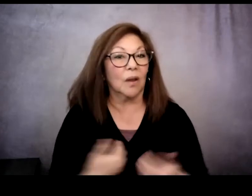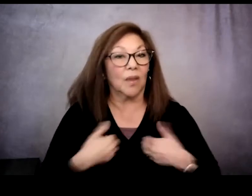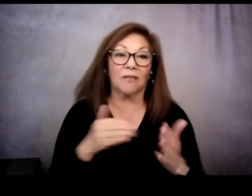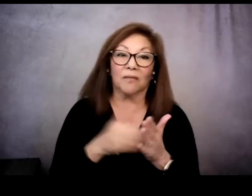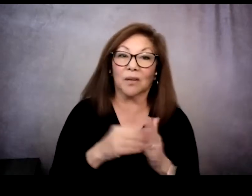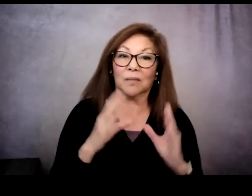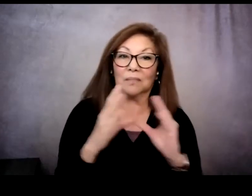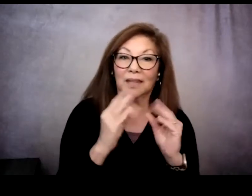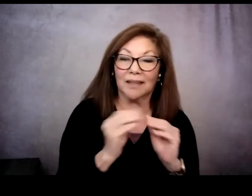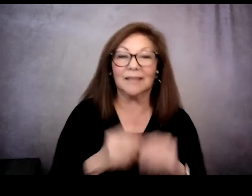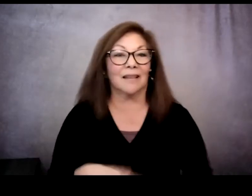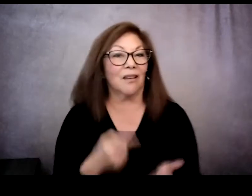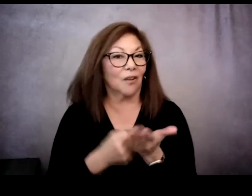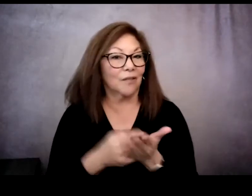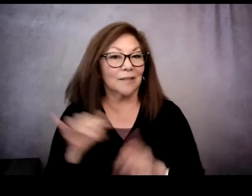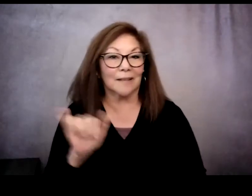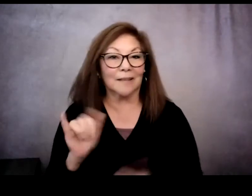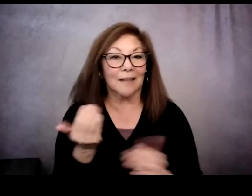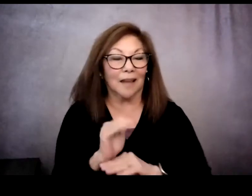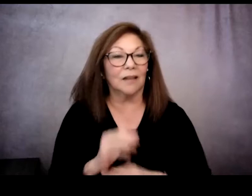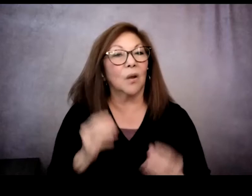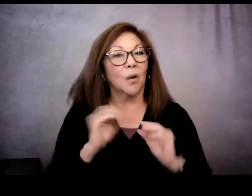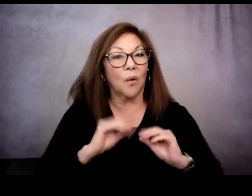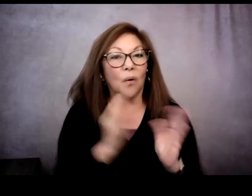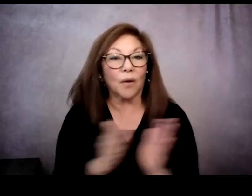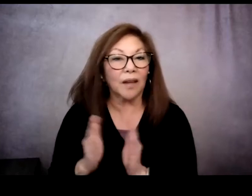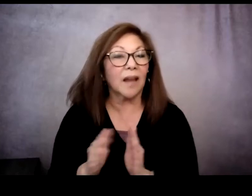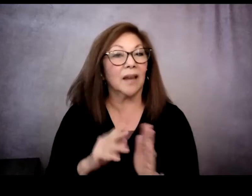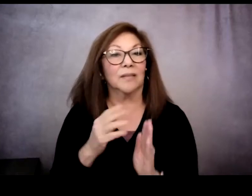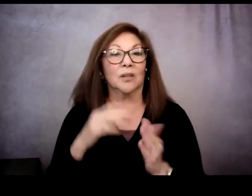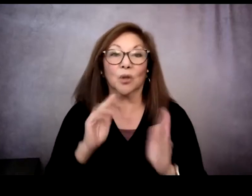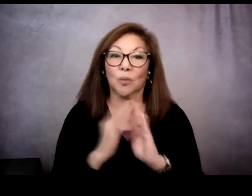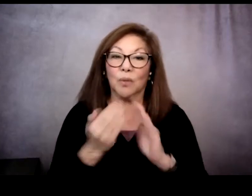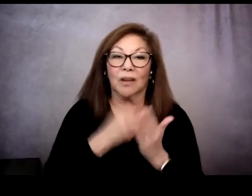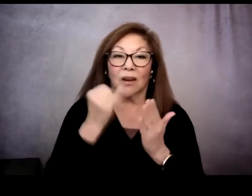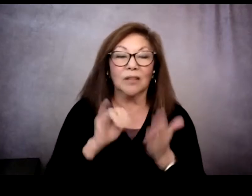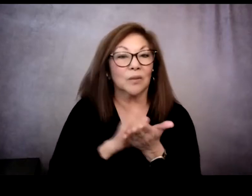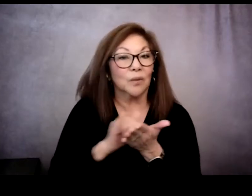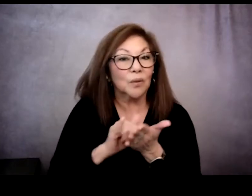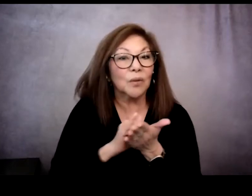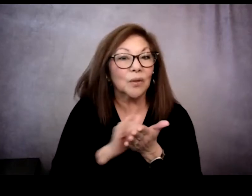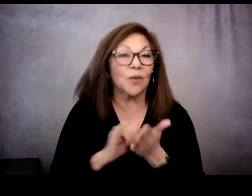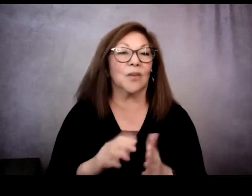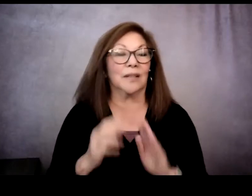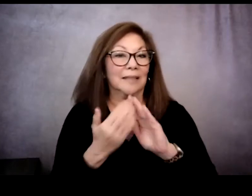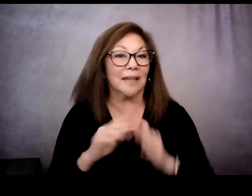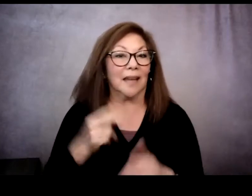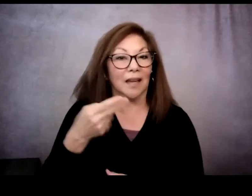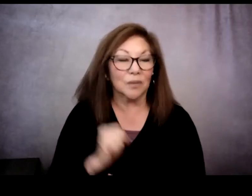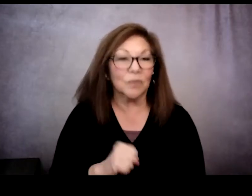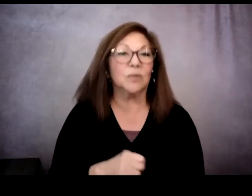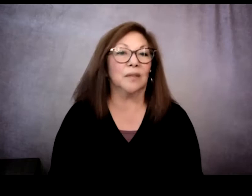and conversations like this one, organize community arts programming in New York City high schools and senior centers,